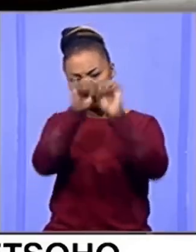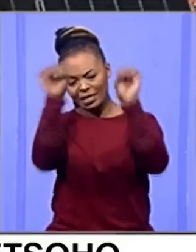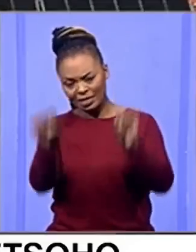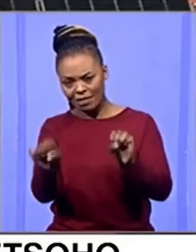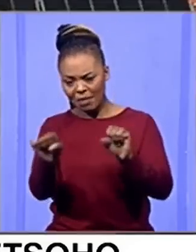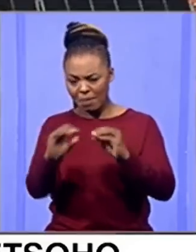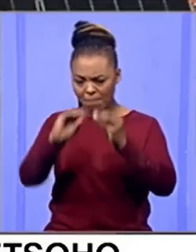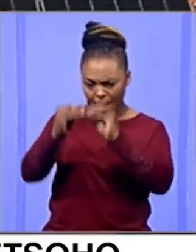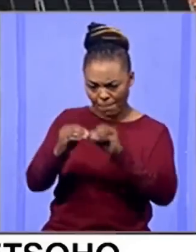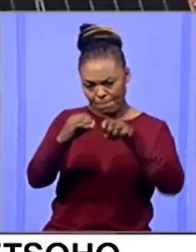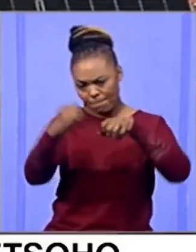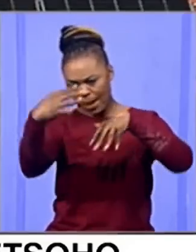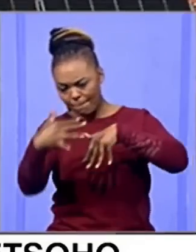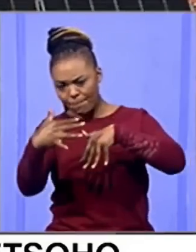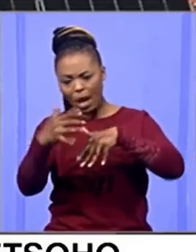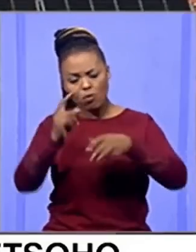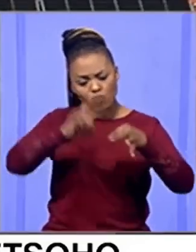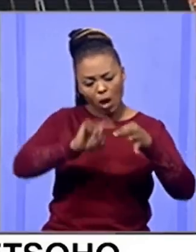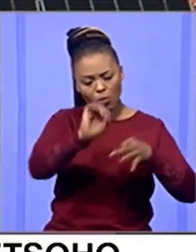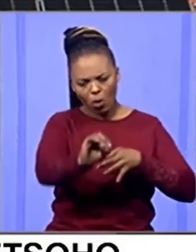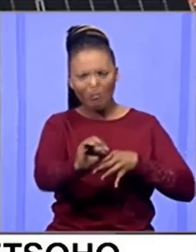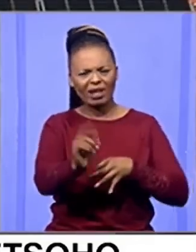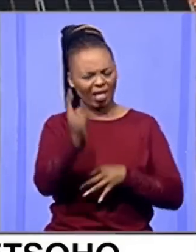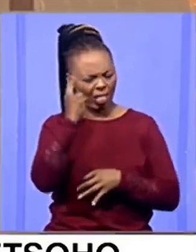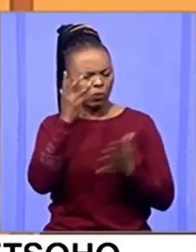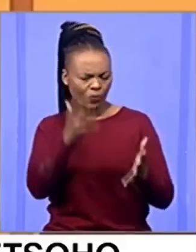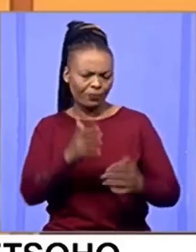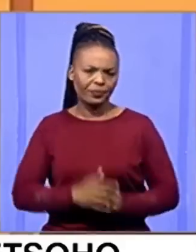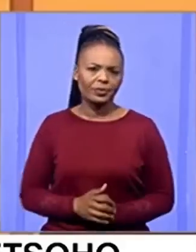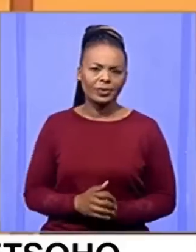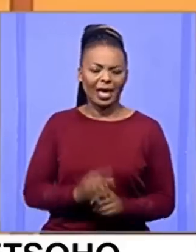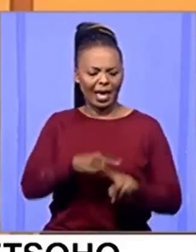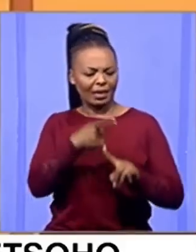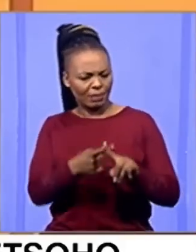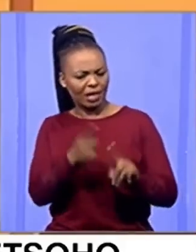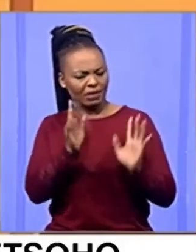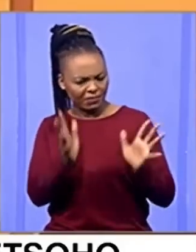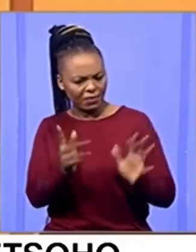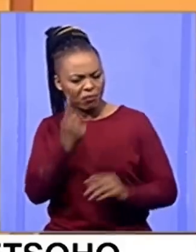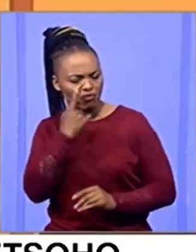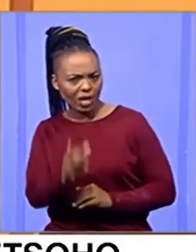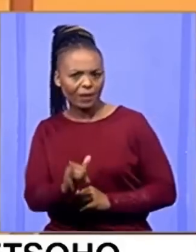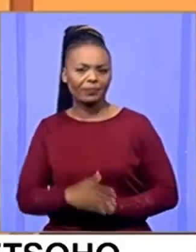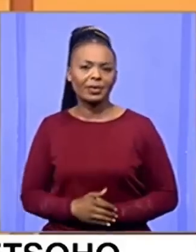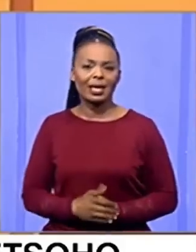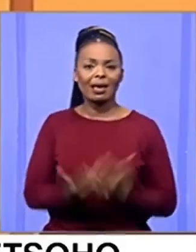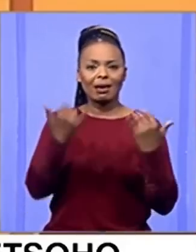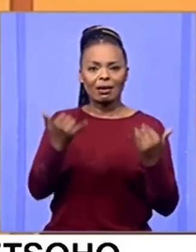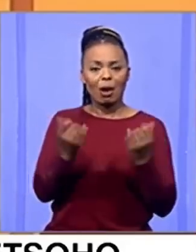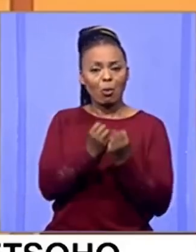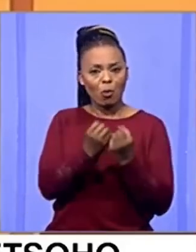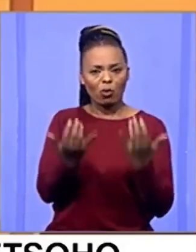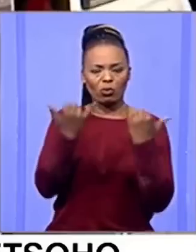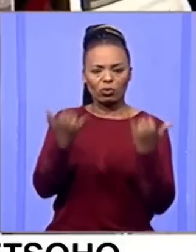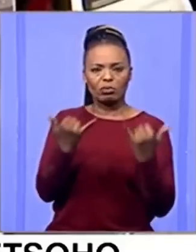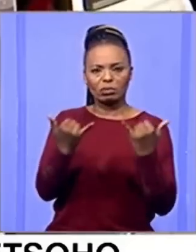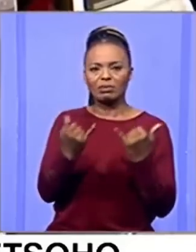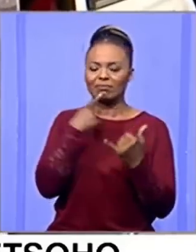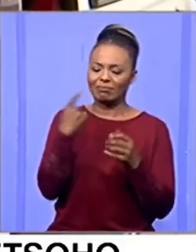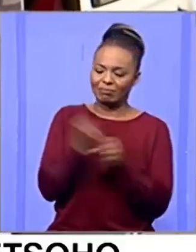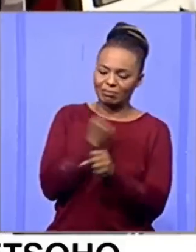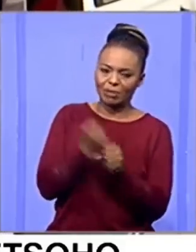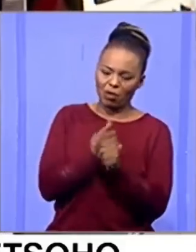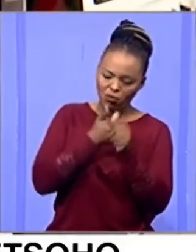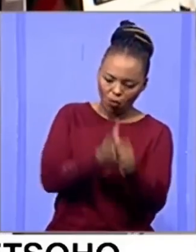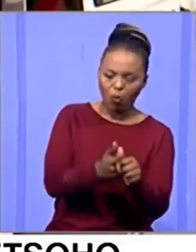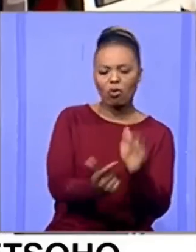na. Le fa solar panel tlhokega thata ka nako ya go kgaolwa ga tlamelo ya motlakase, batlamedi ba ditirelo ba tshwanetse go dira go ya ka